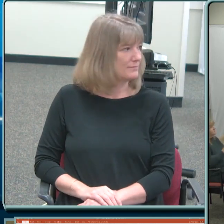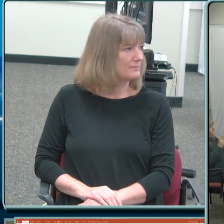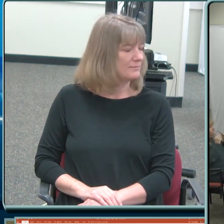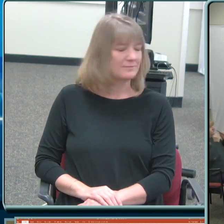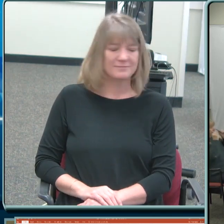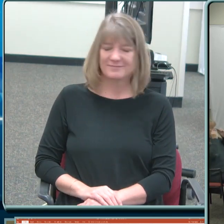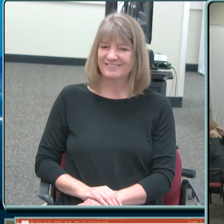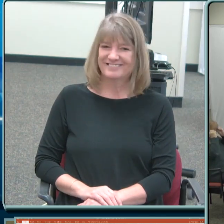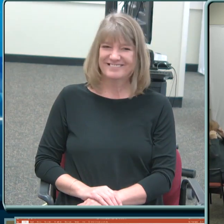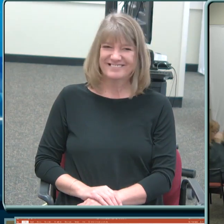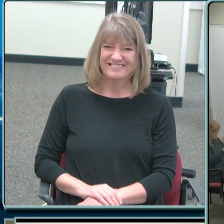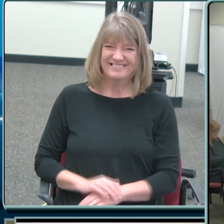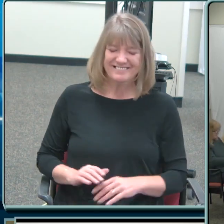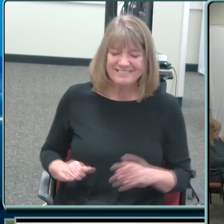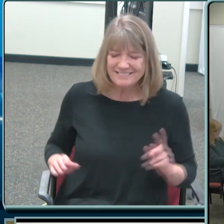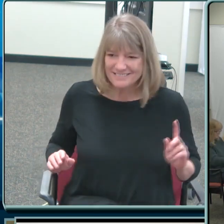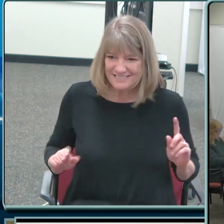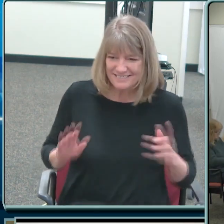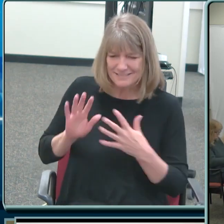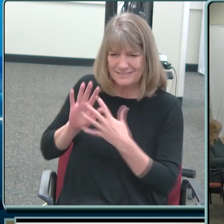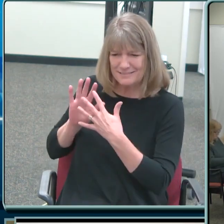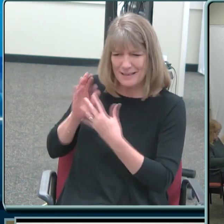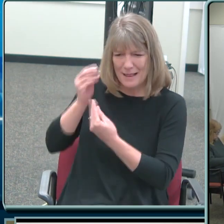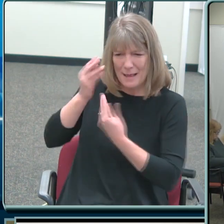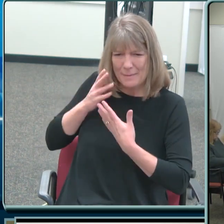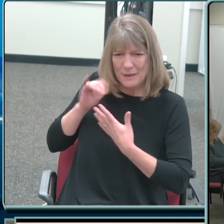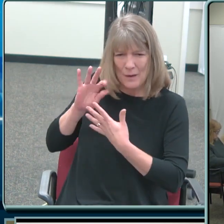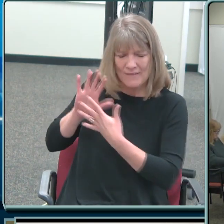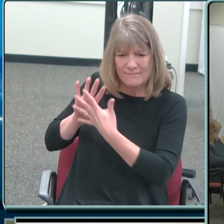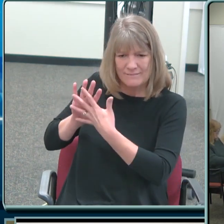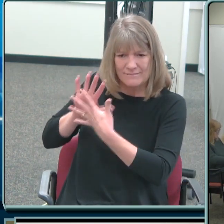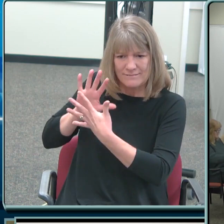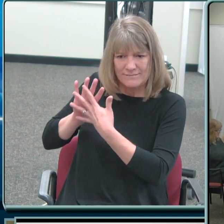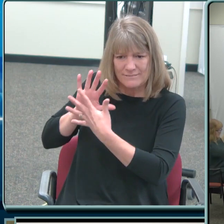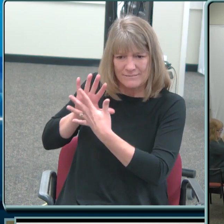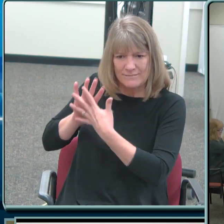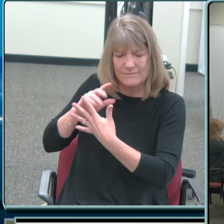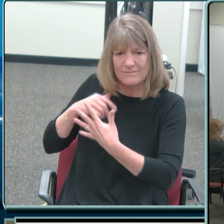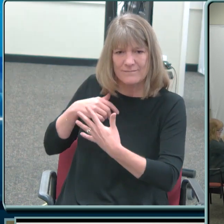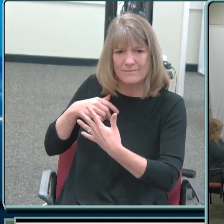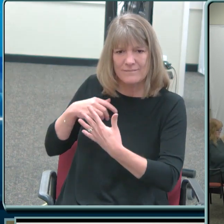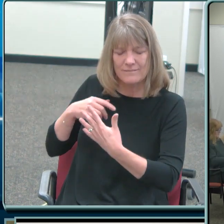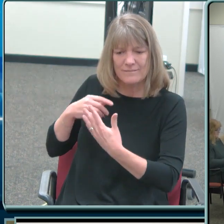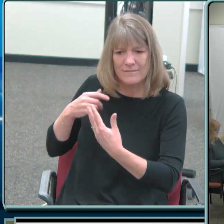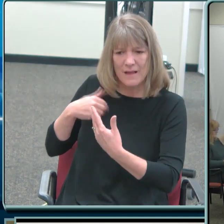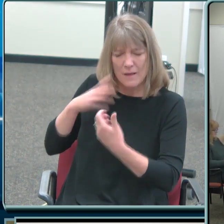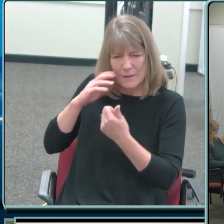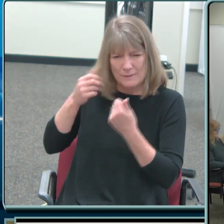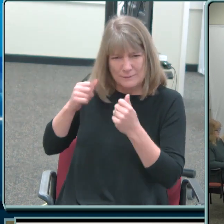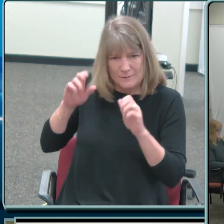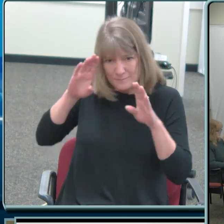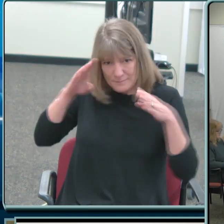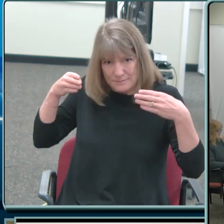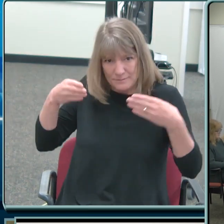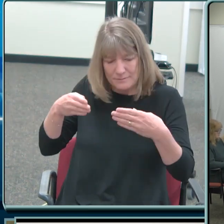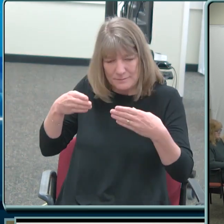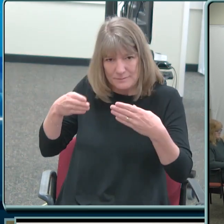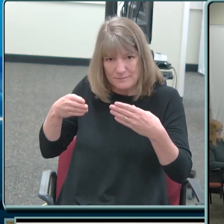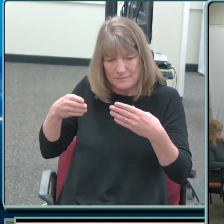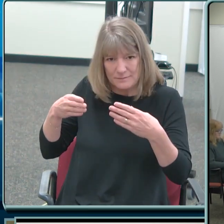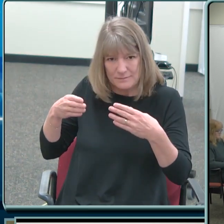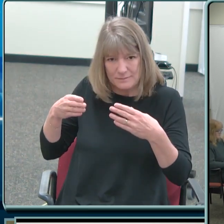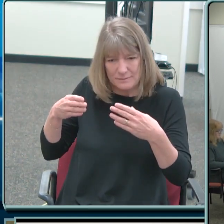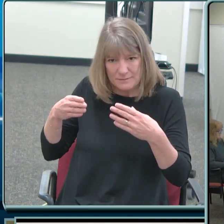That was good, so let me know if it goes out. And I'll try to stay focused with some of the background